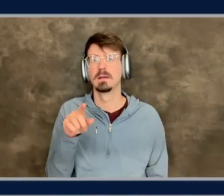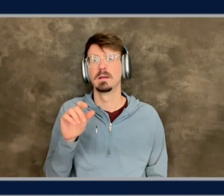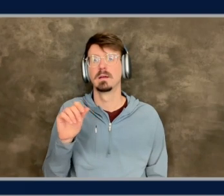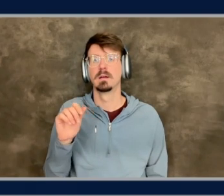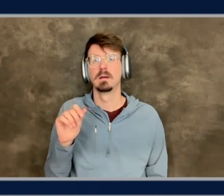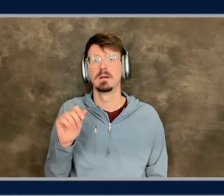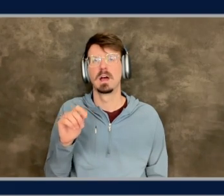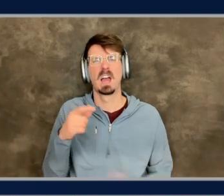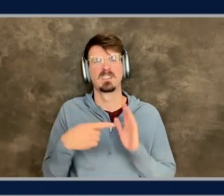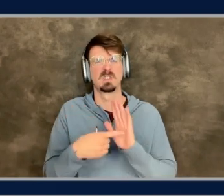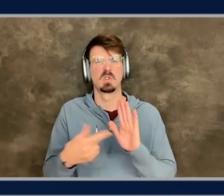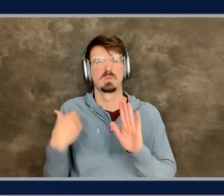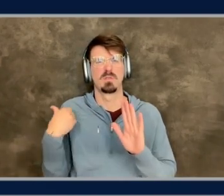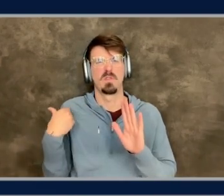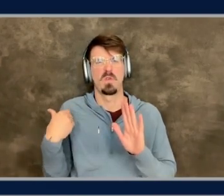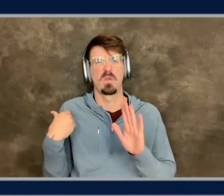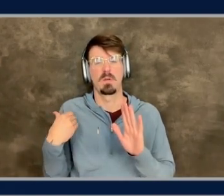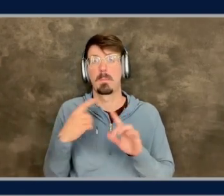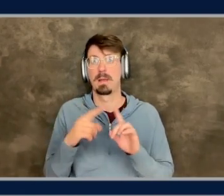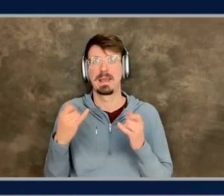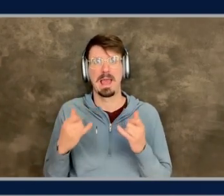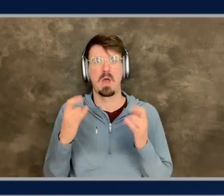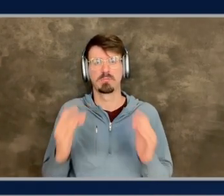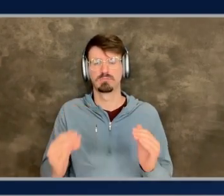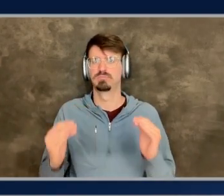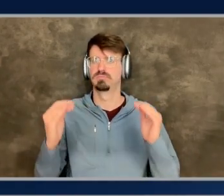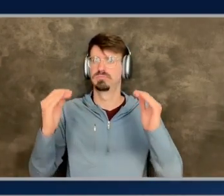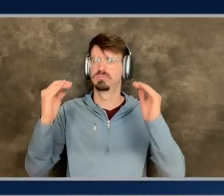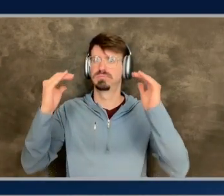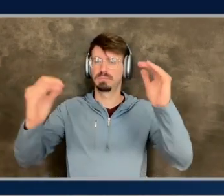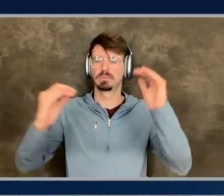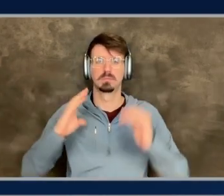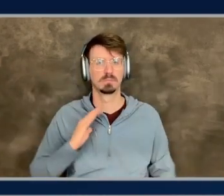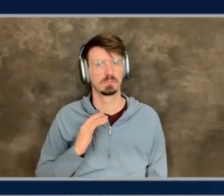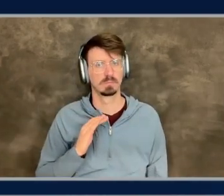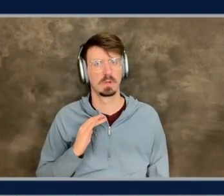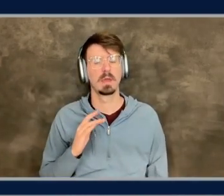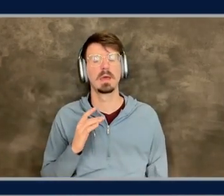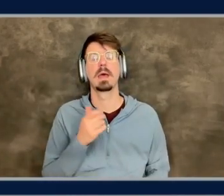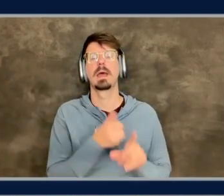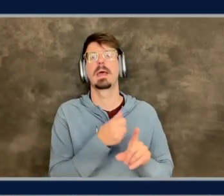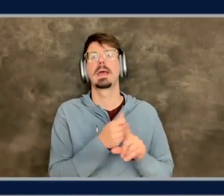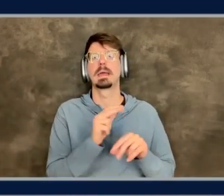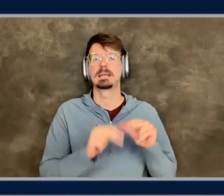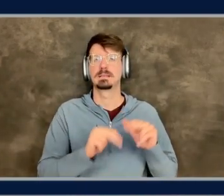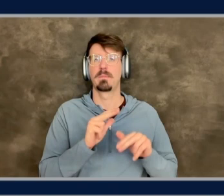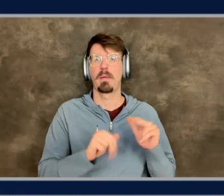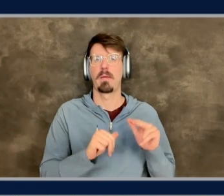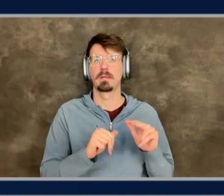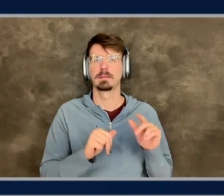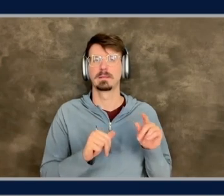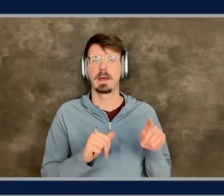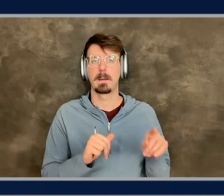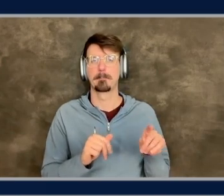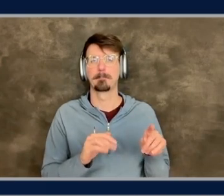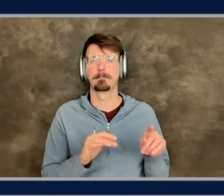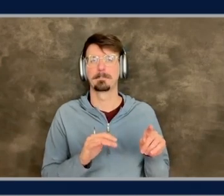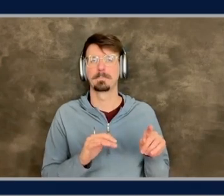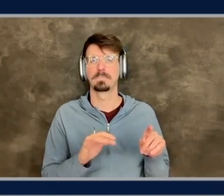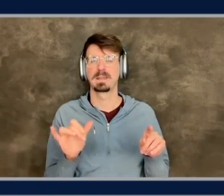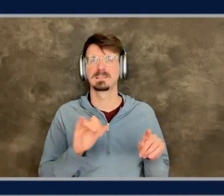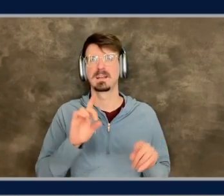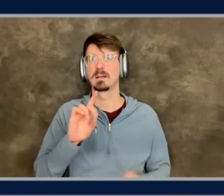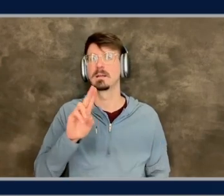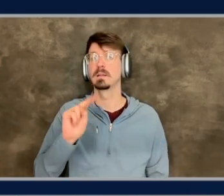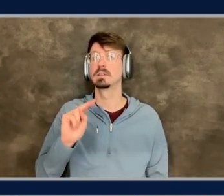before, to the next level. Like this is really Yeah. cool. He has built, like basically a dungeon master. Yeah,